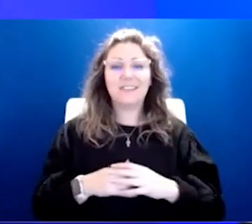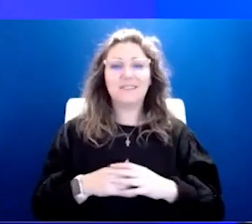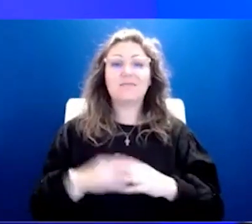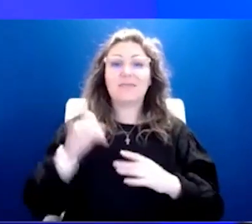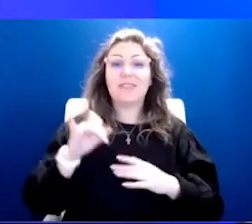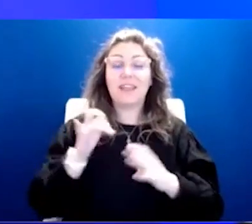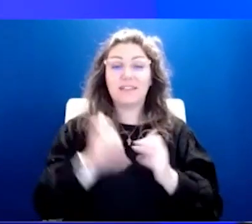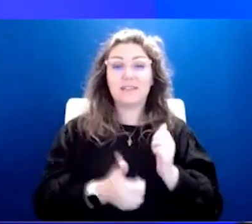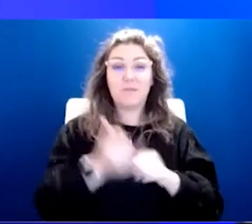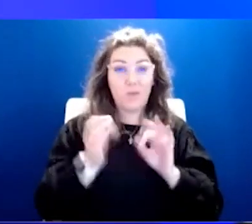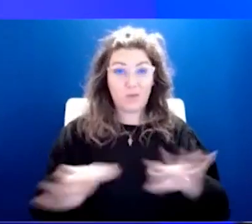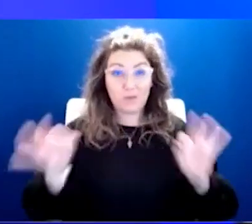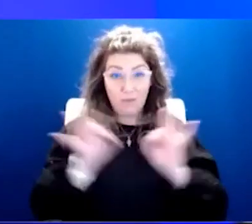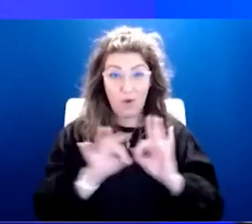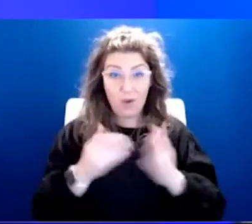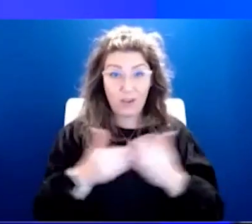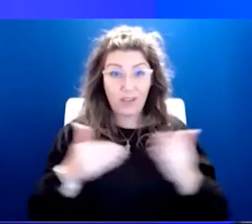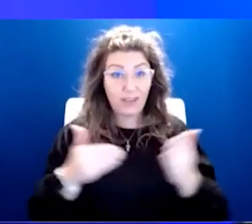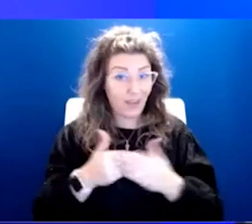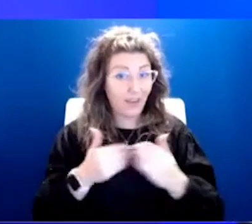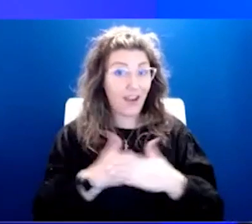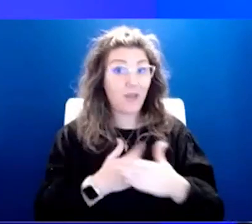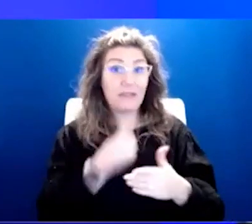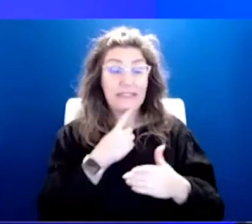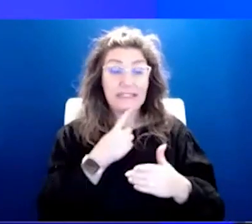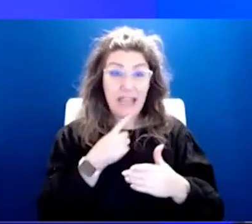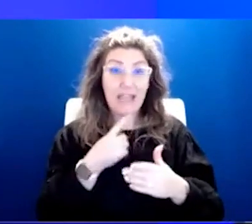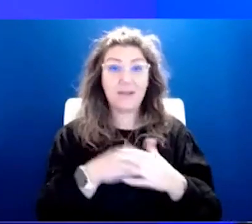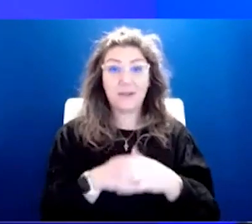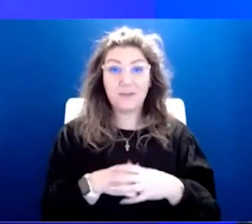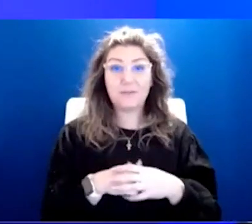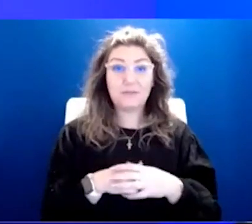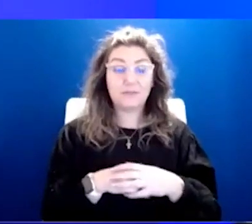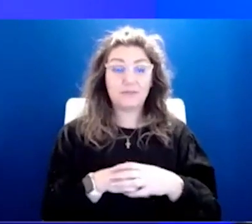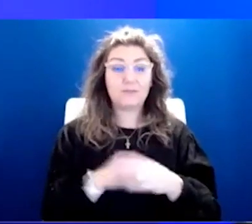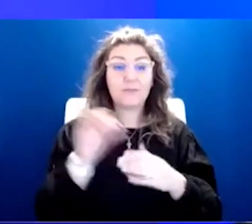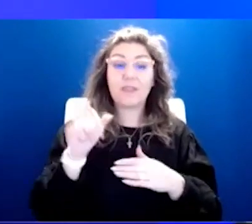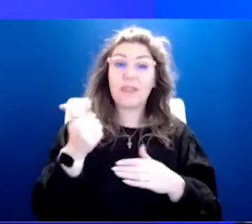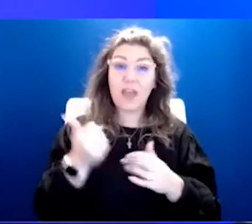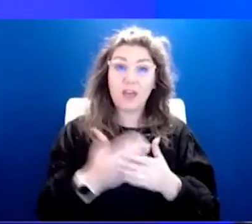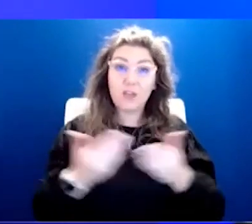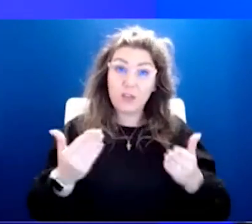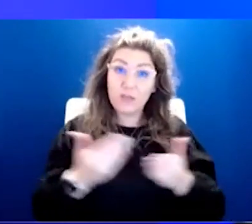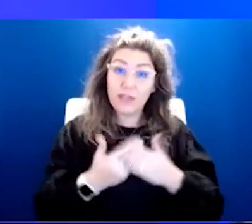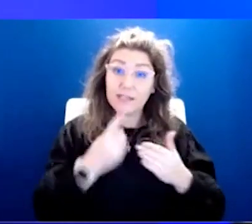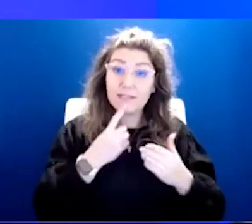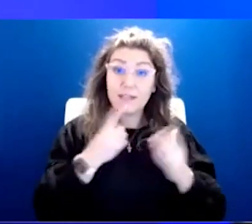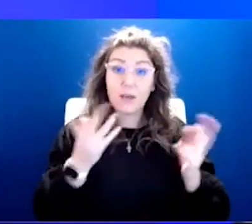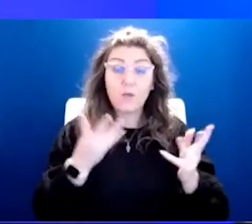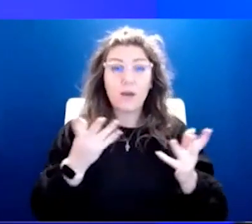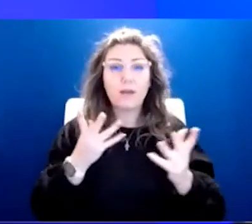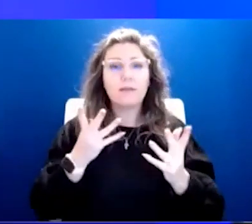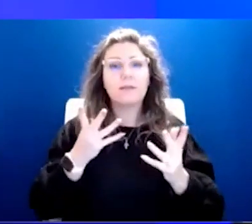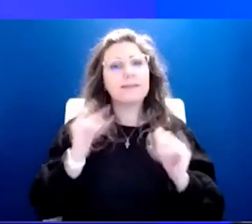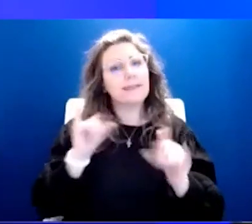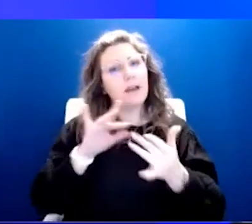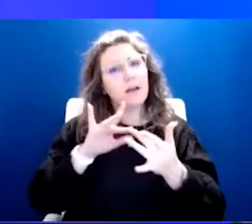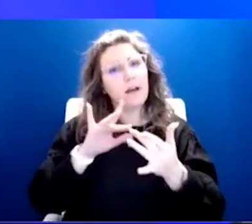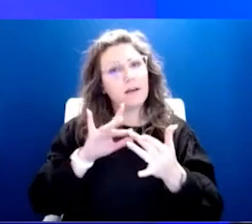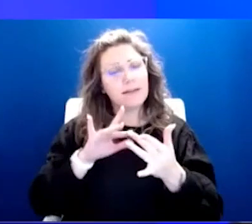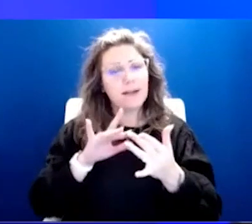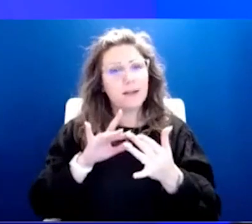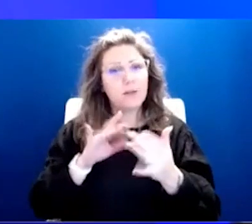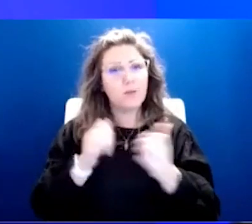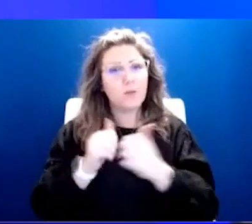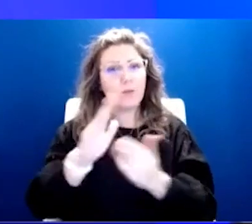think, probably as a takeaway. I think the other thing to say is stay in contact, close contact with your primary